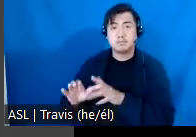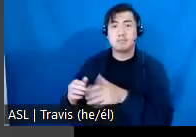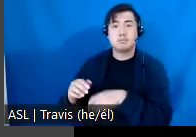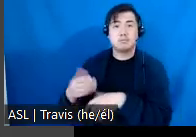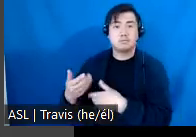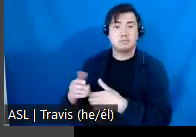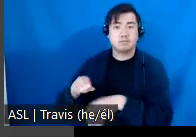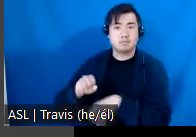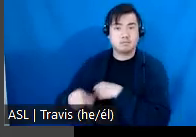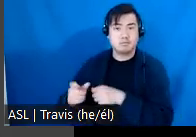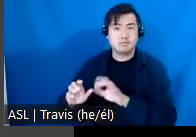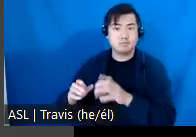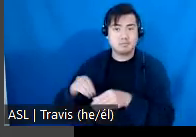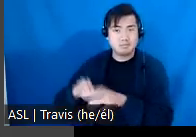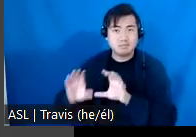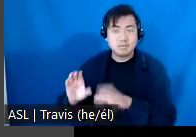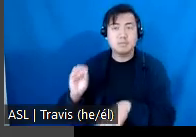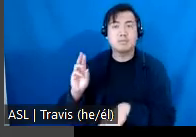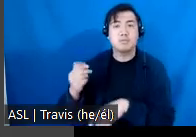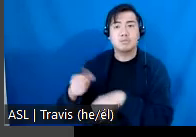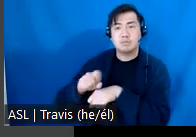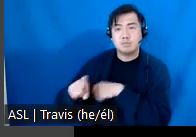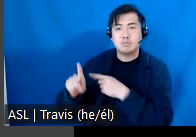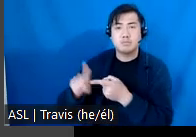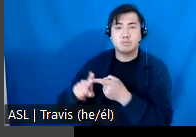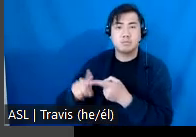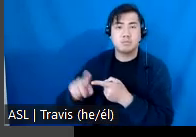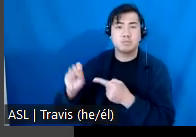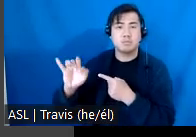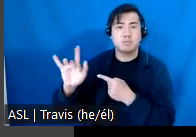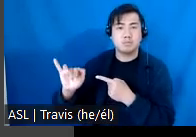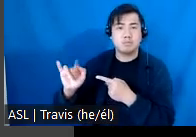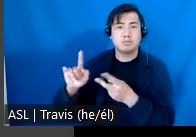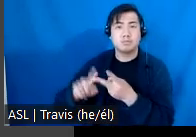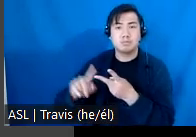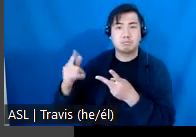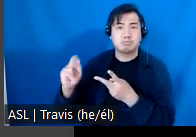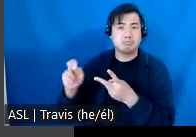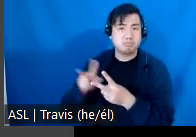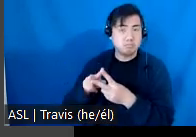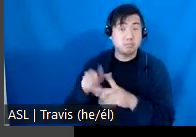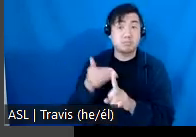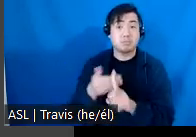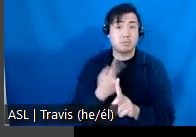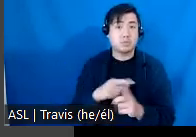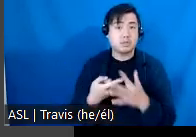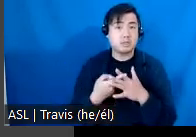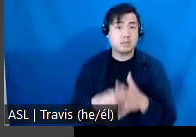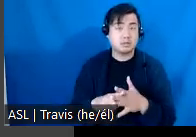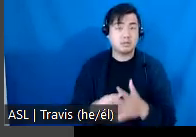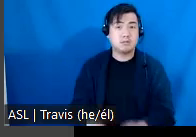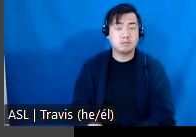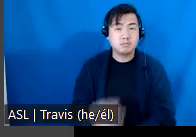directly to either Celie or Gina. A couple other things before we start. We do